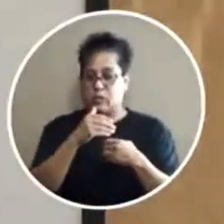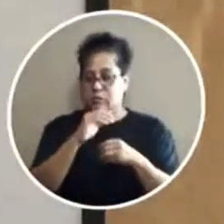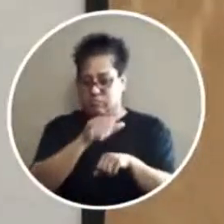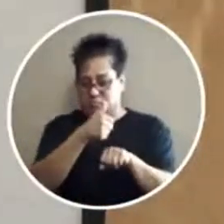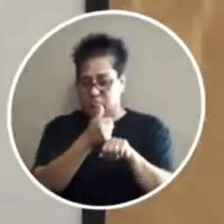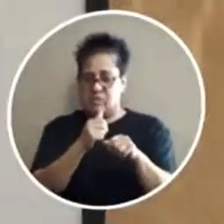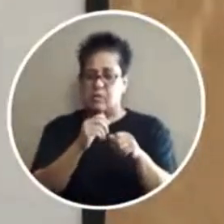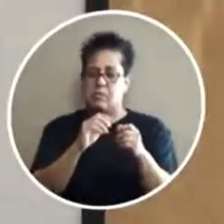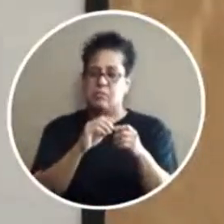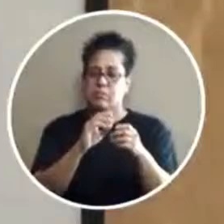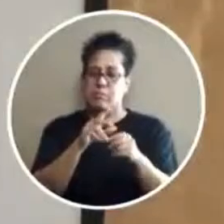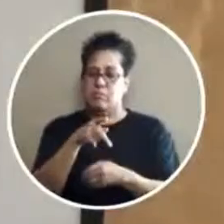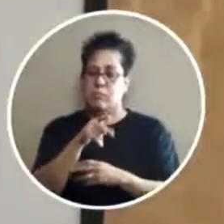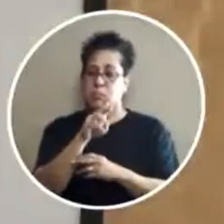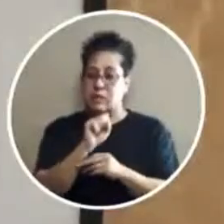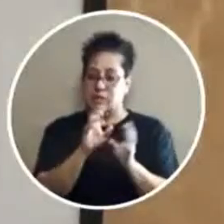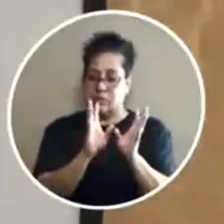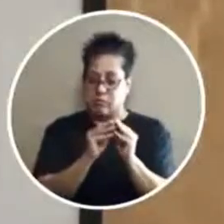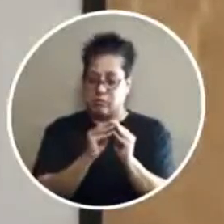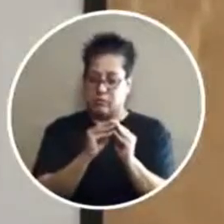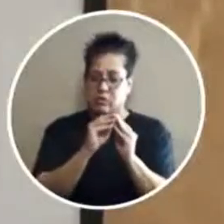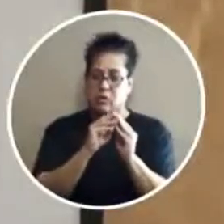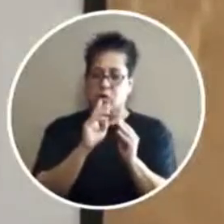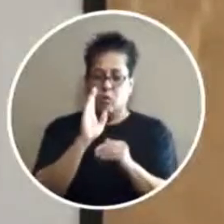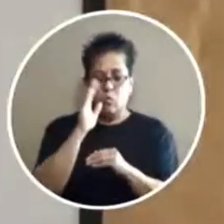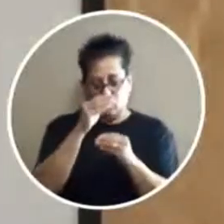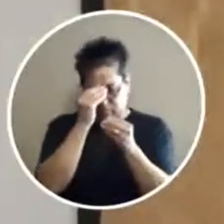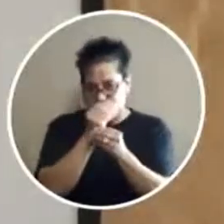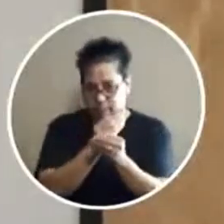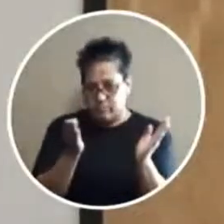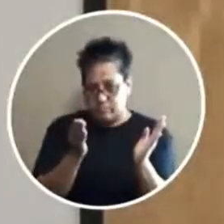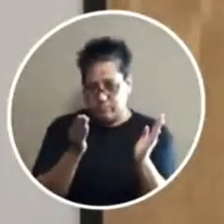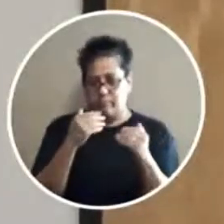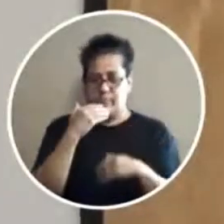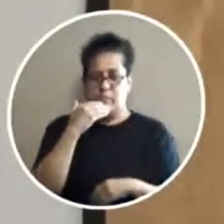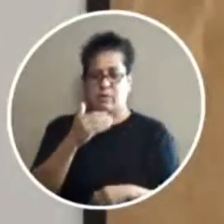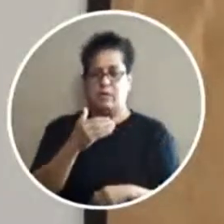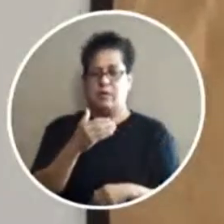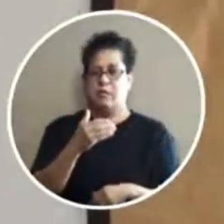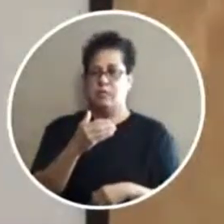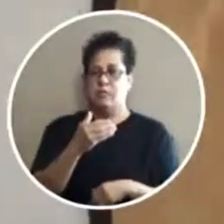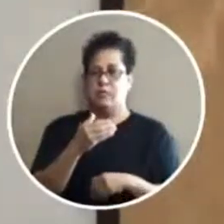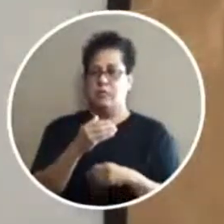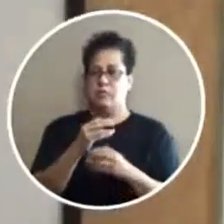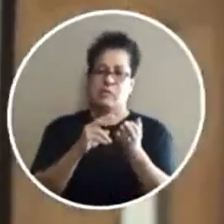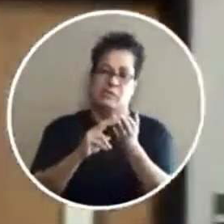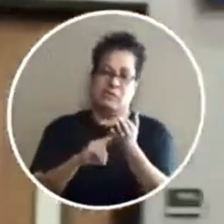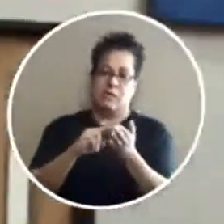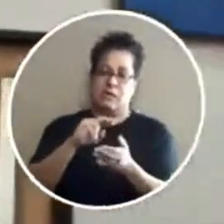conference in the coming days, and of course, we'll be sure to keep you all updated. Thank you.